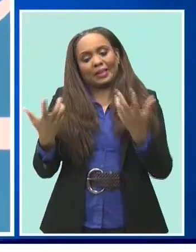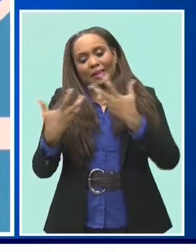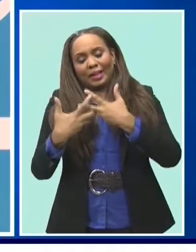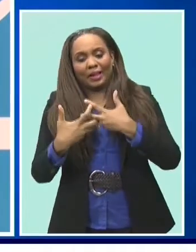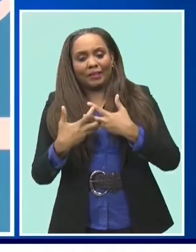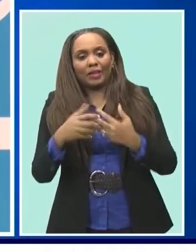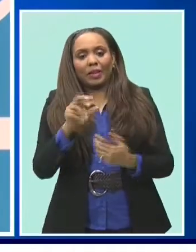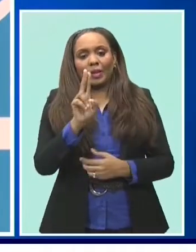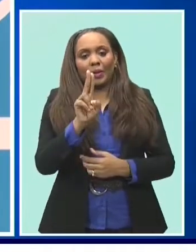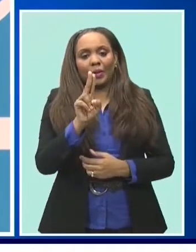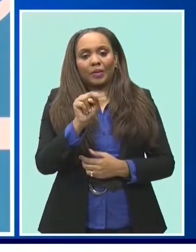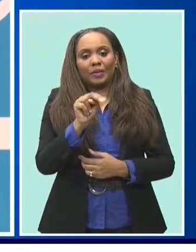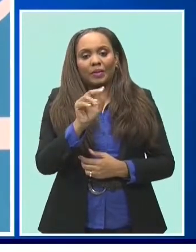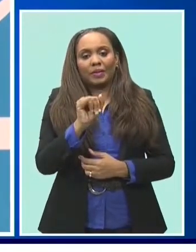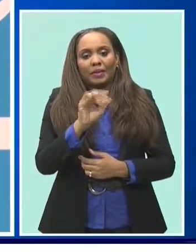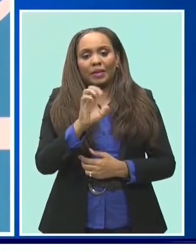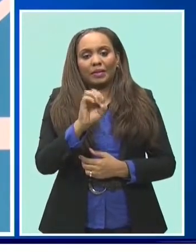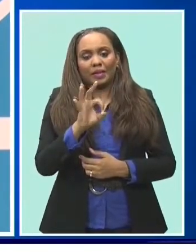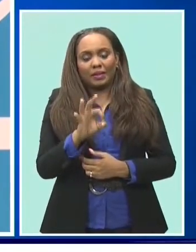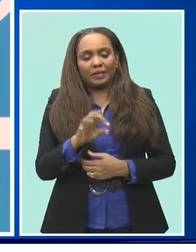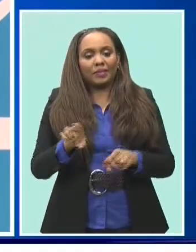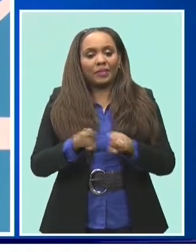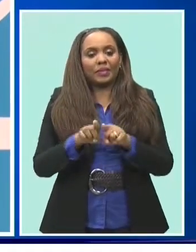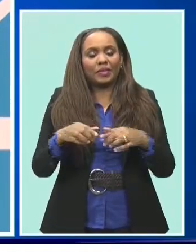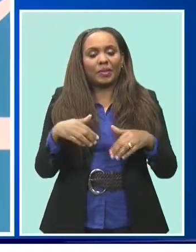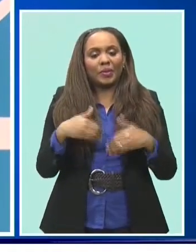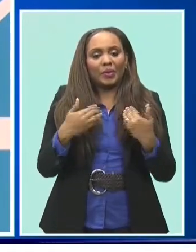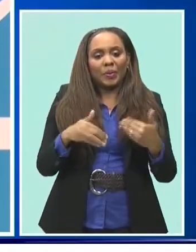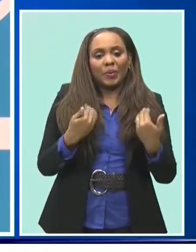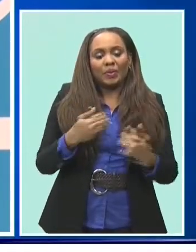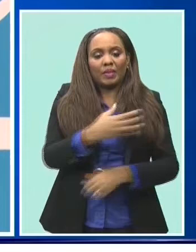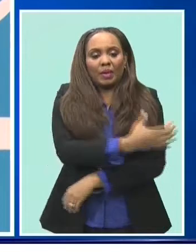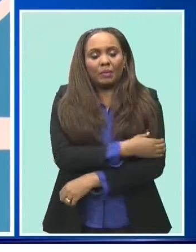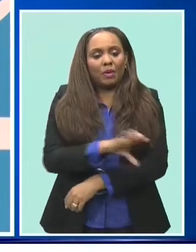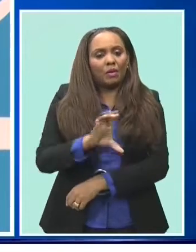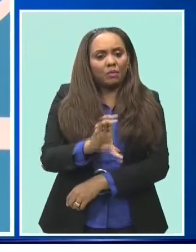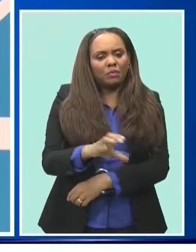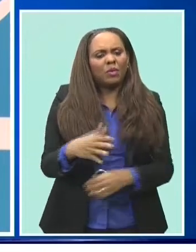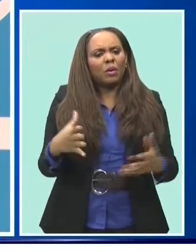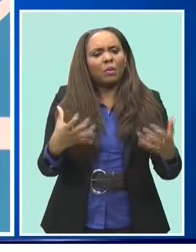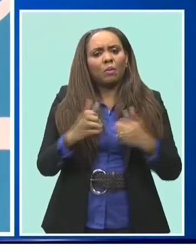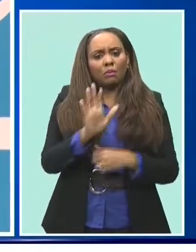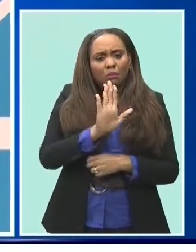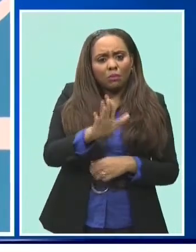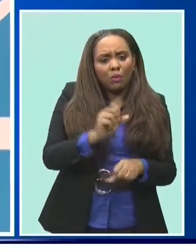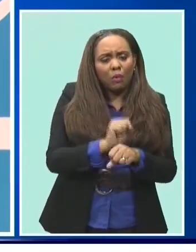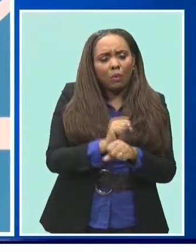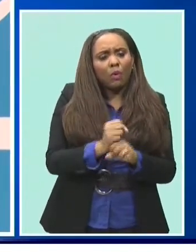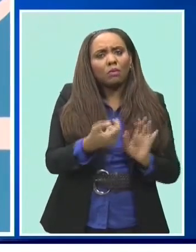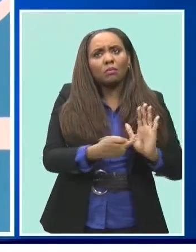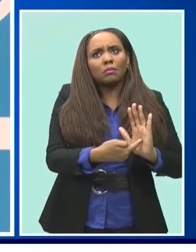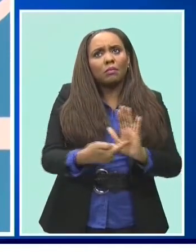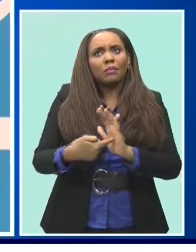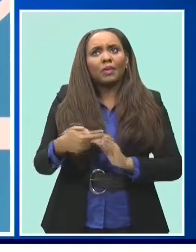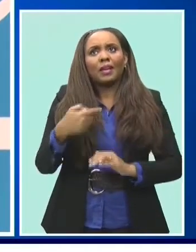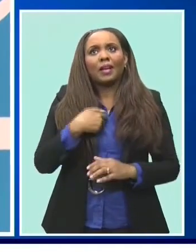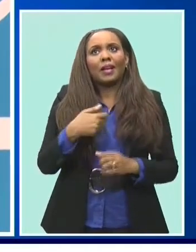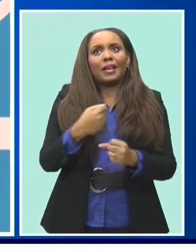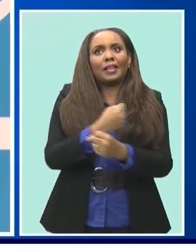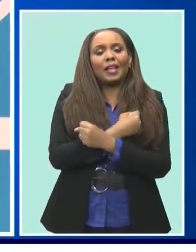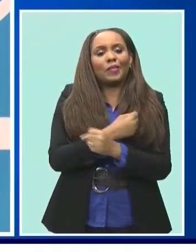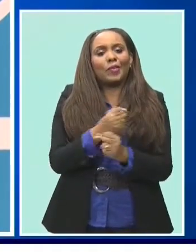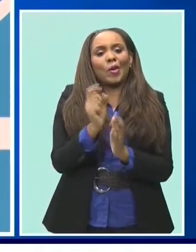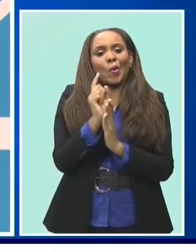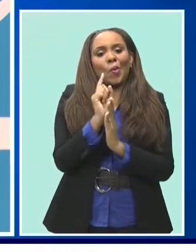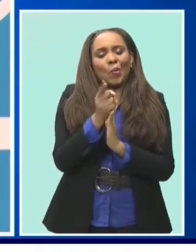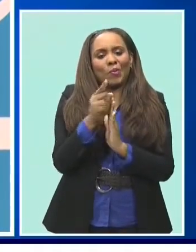with the Ministry of Youth and Community Empowerment to make sure that your work is brought to a larger audience. I already love the 1-minute videos